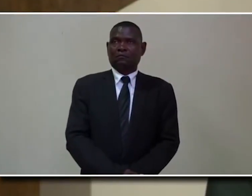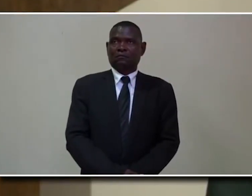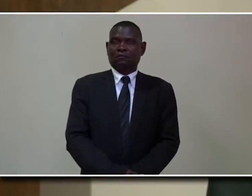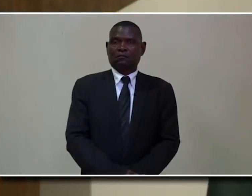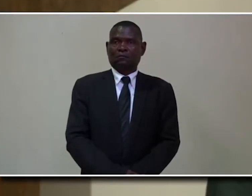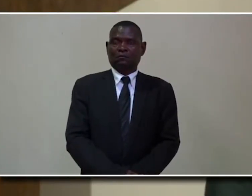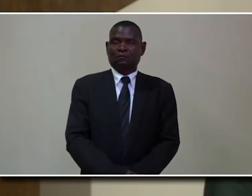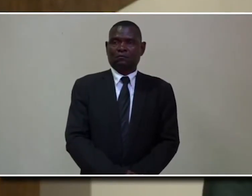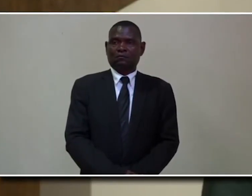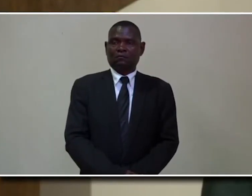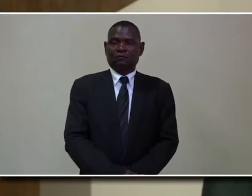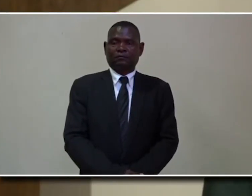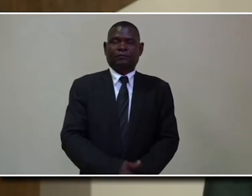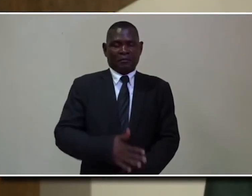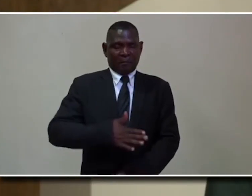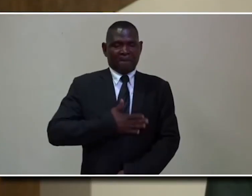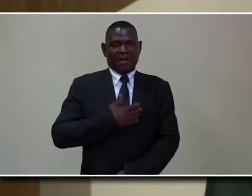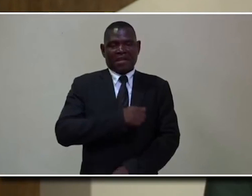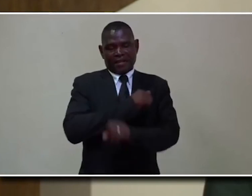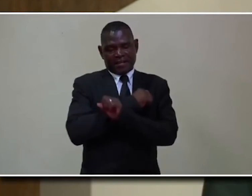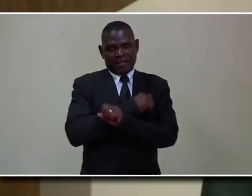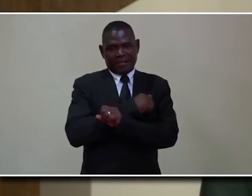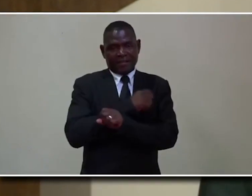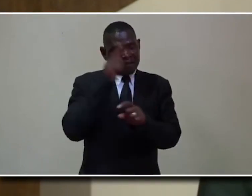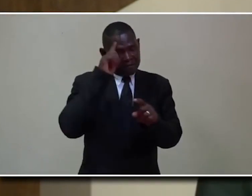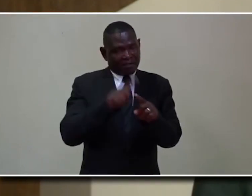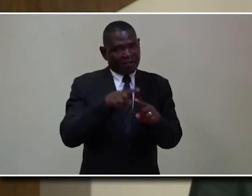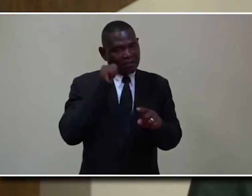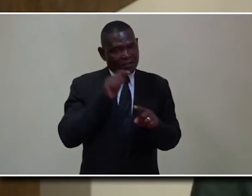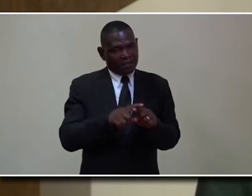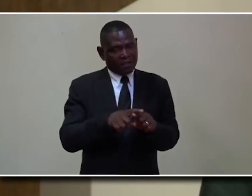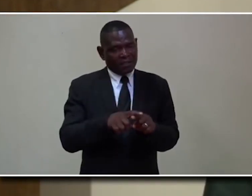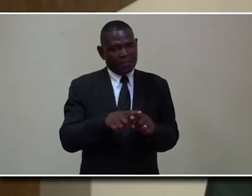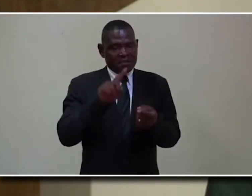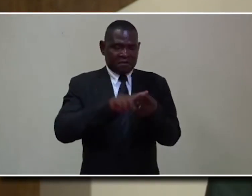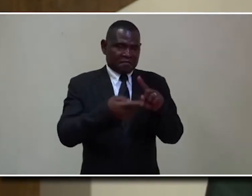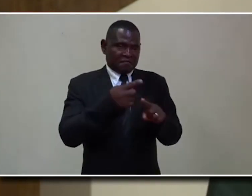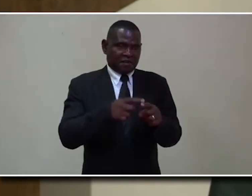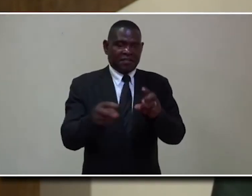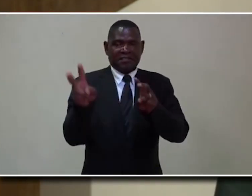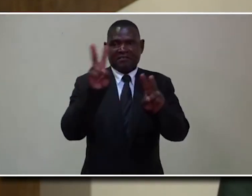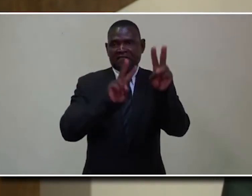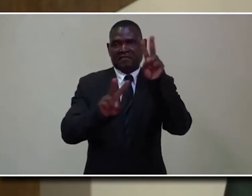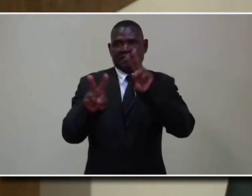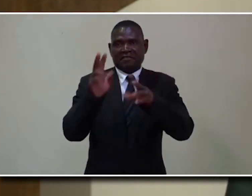My dear brothers and sisters, dear friends and guests. Our